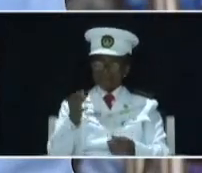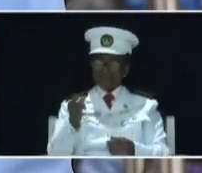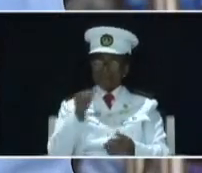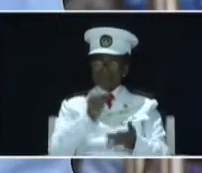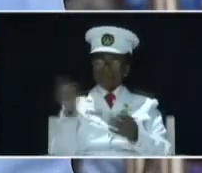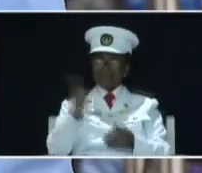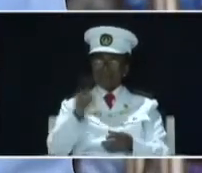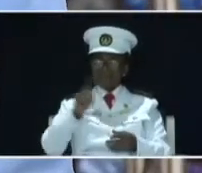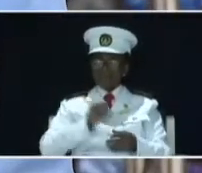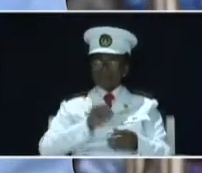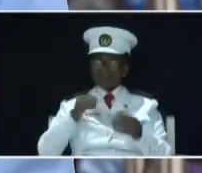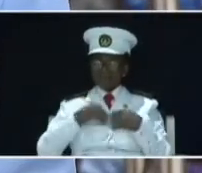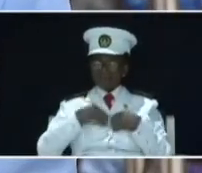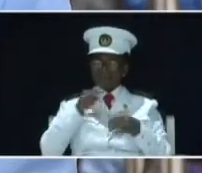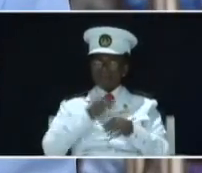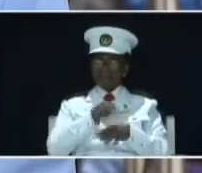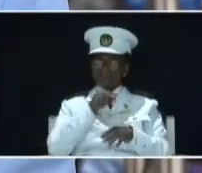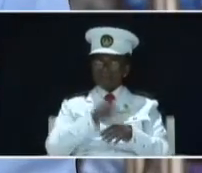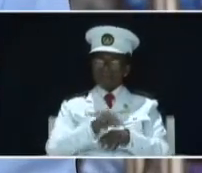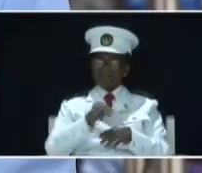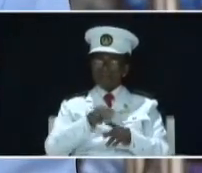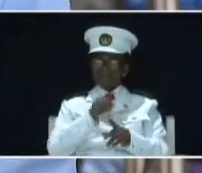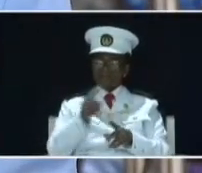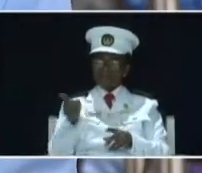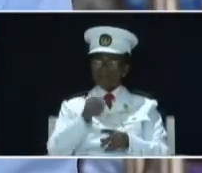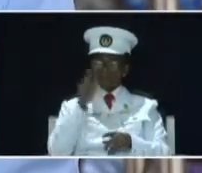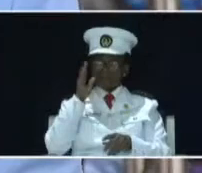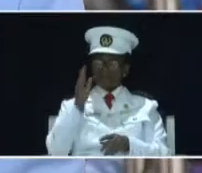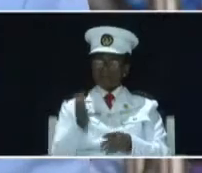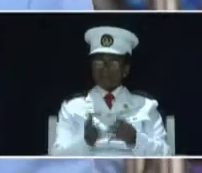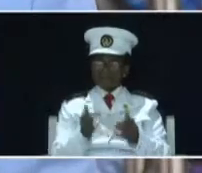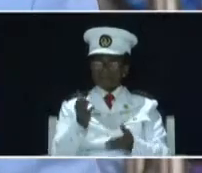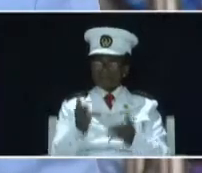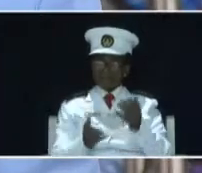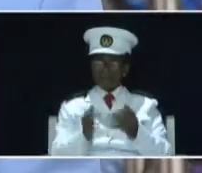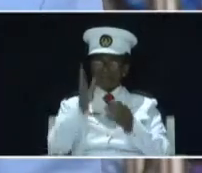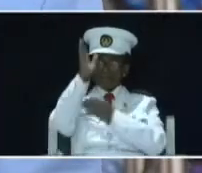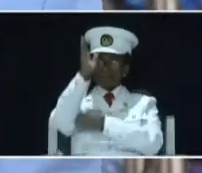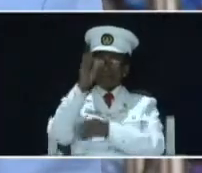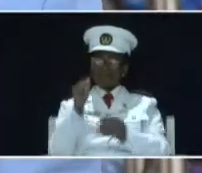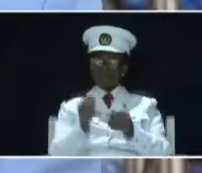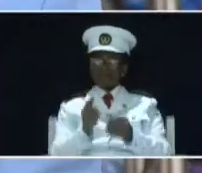Egypt, ye shall serve God upon this mountain.